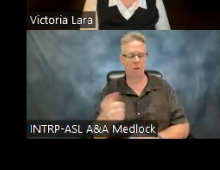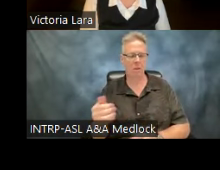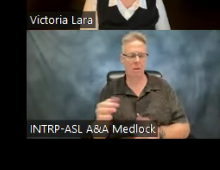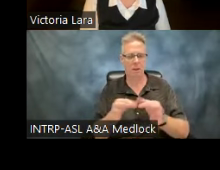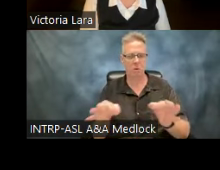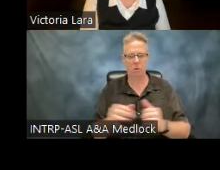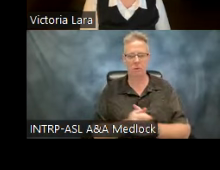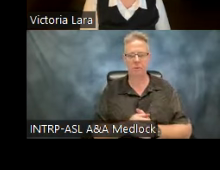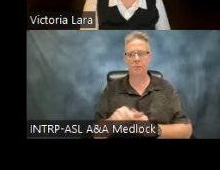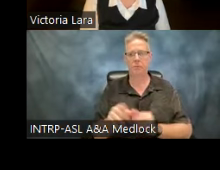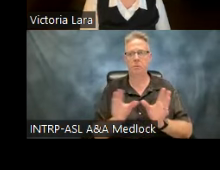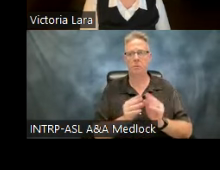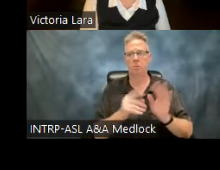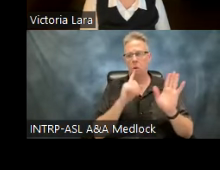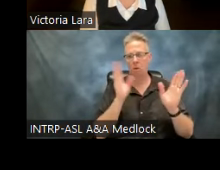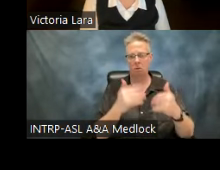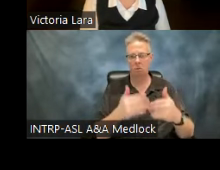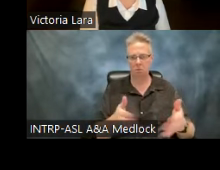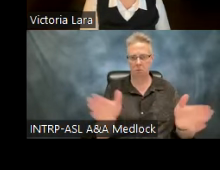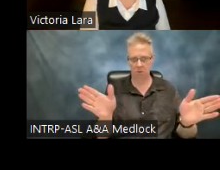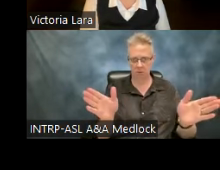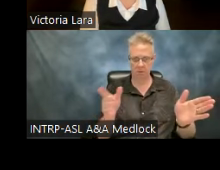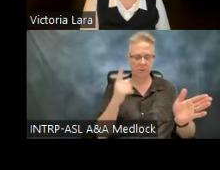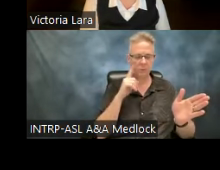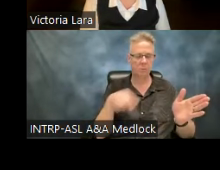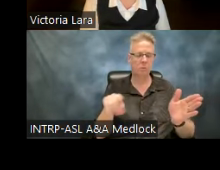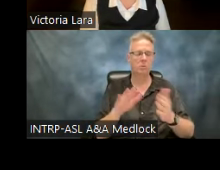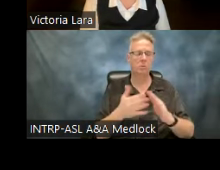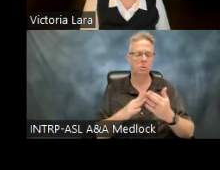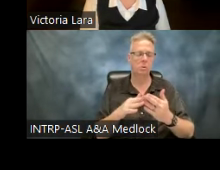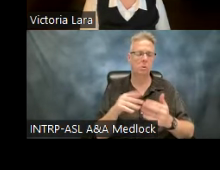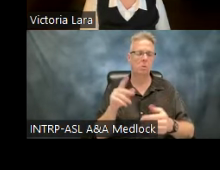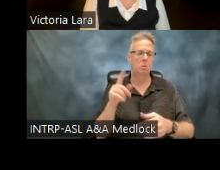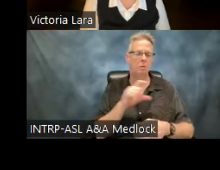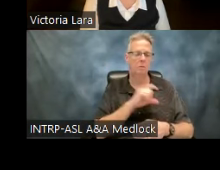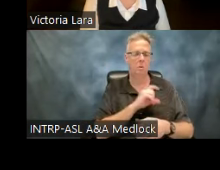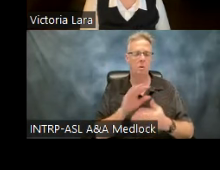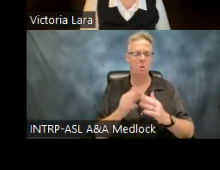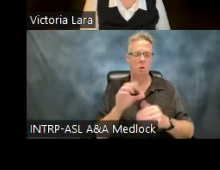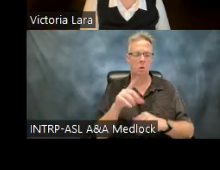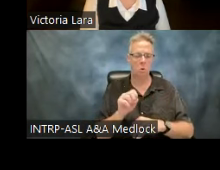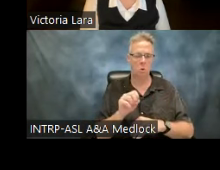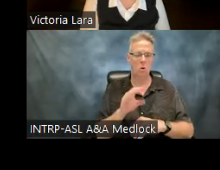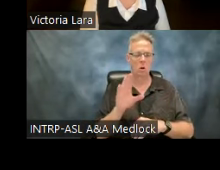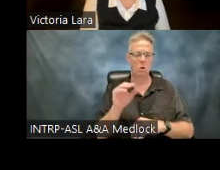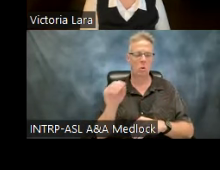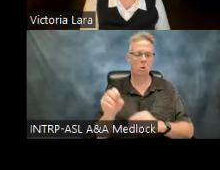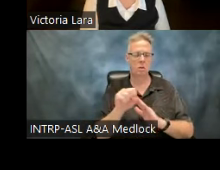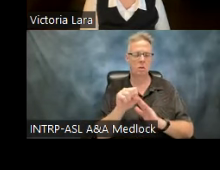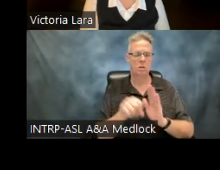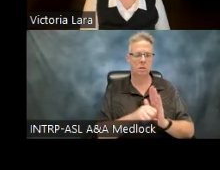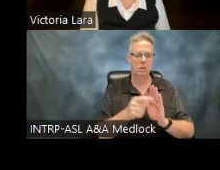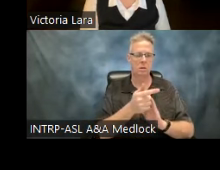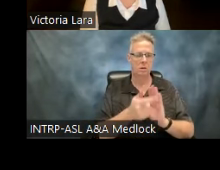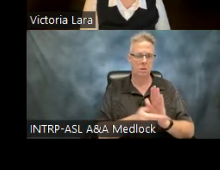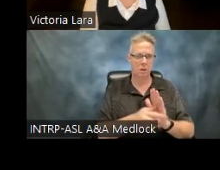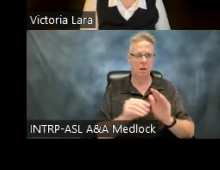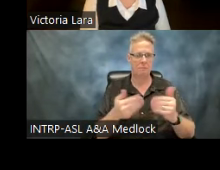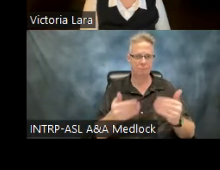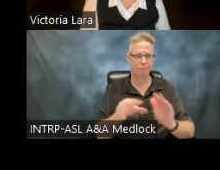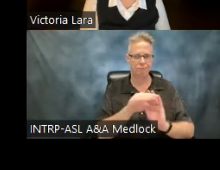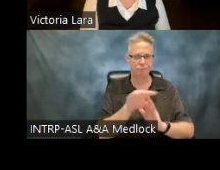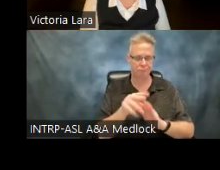meeting is a public meeting subject to the City of Portland Administrative Code and Oregon State Law and is being recorded. For